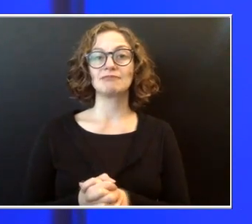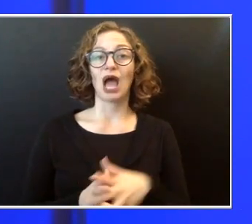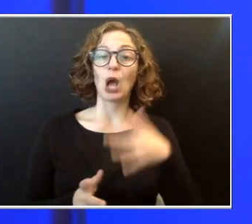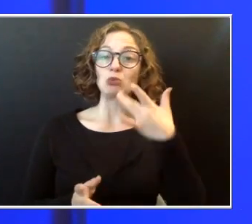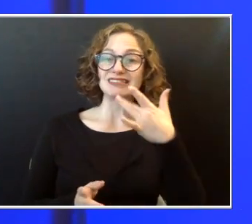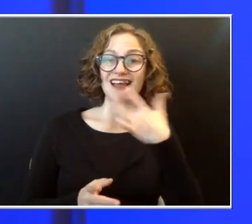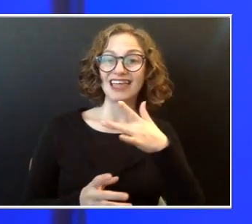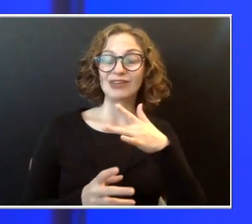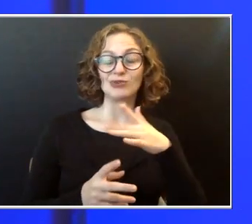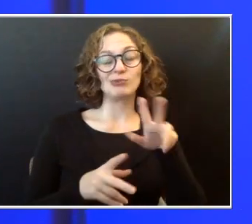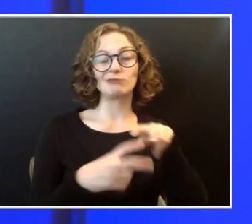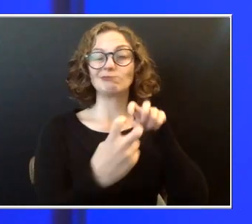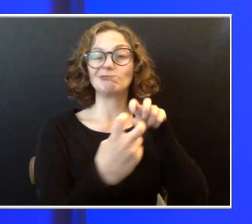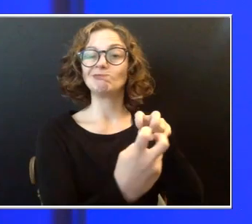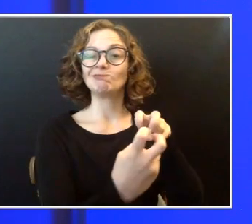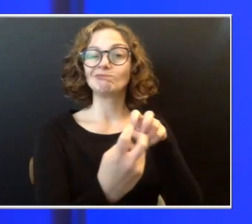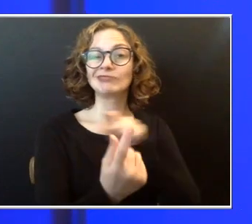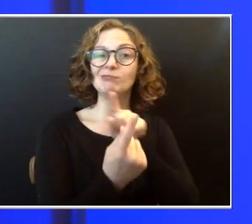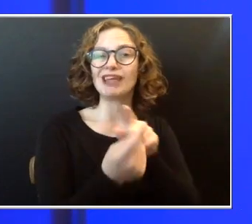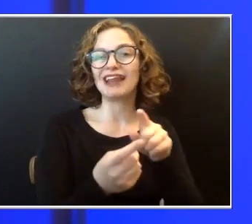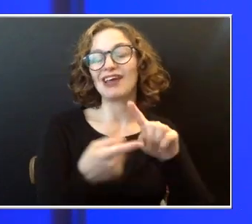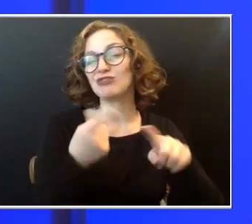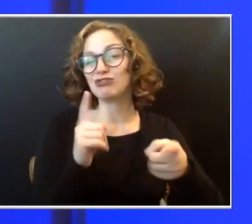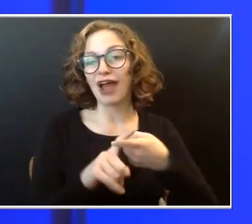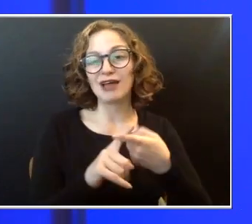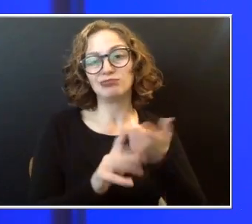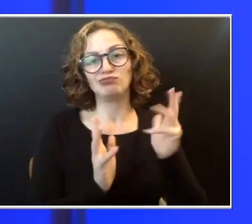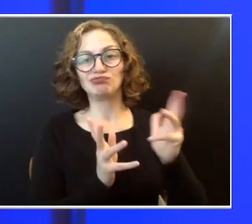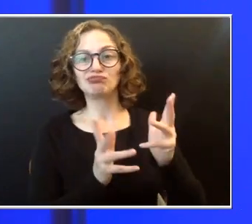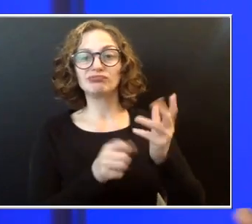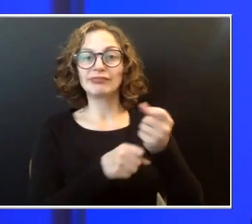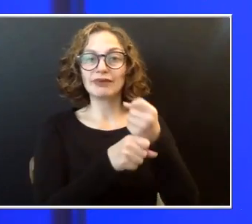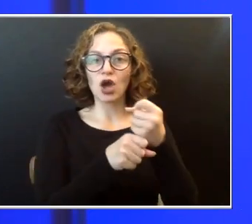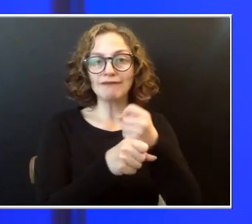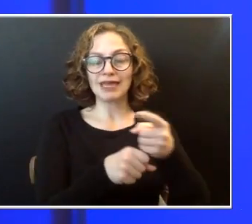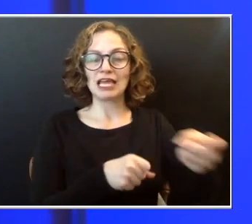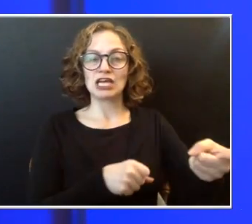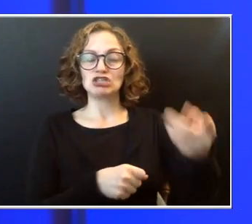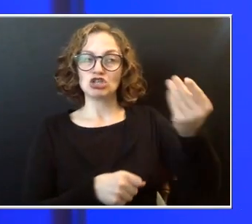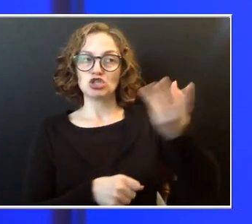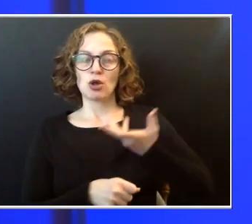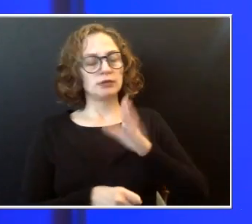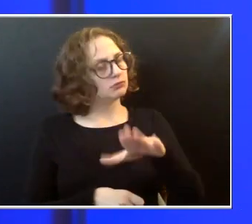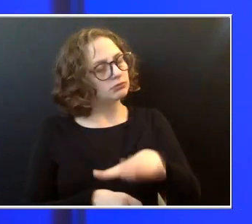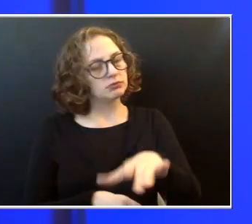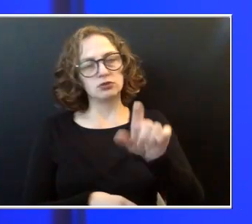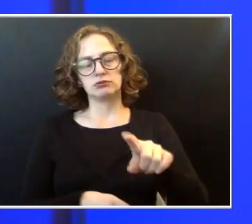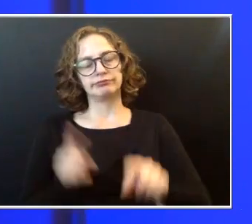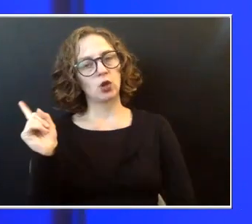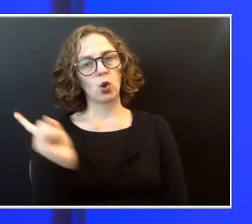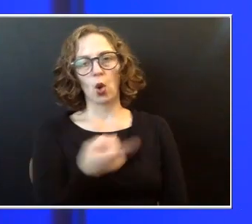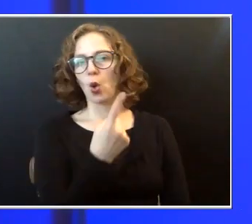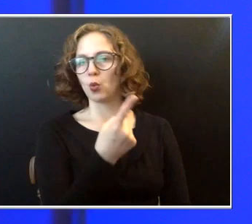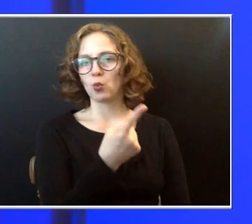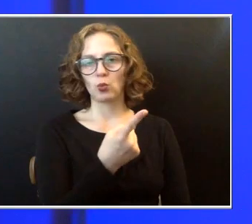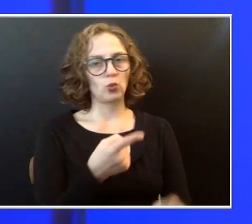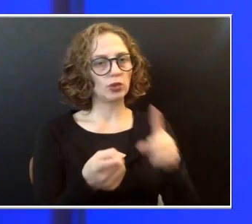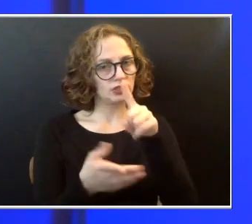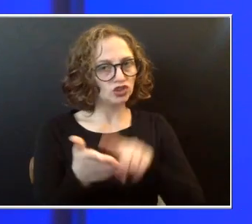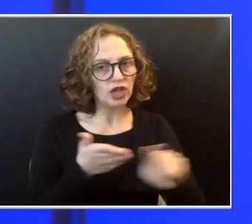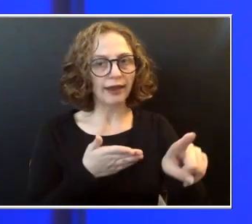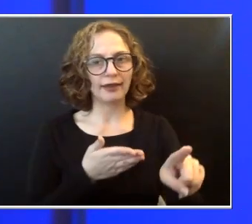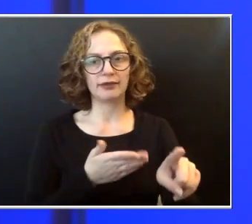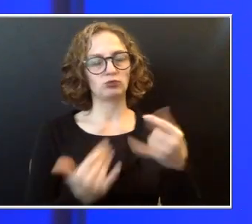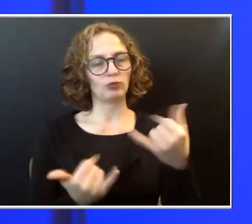coffee, and she told me, you need to have it checked. You have to absolutely check it right away.